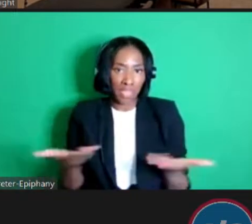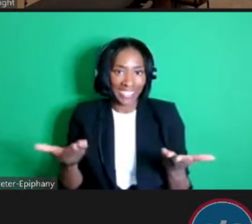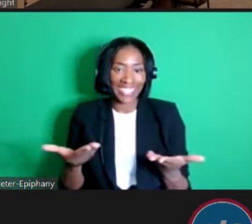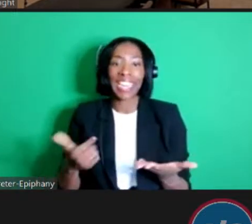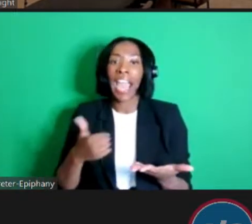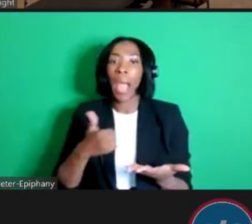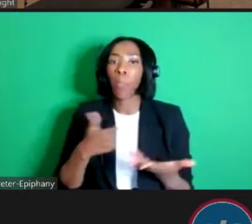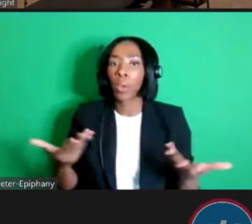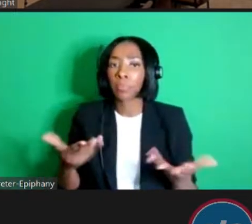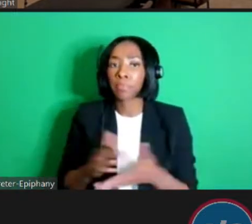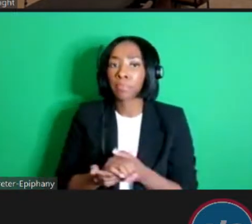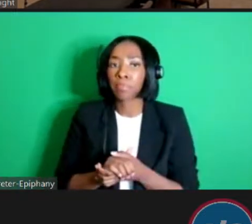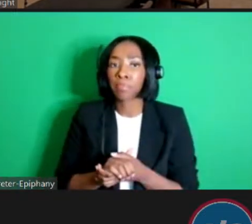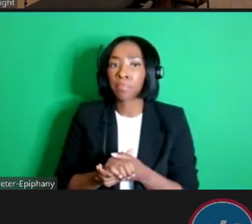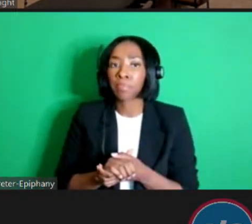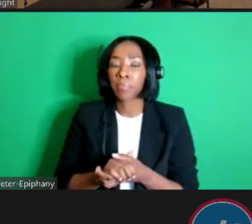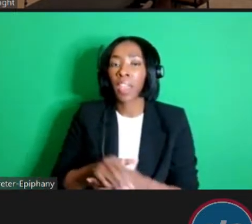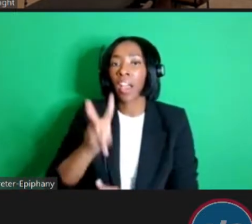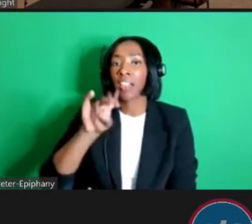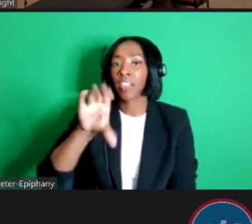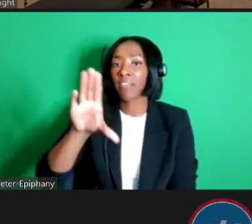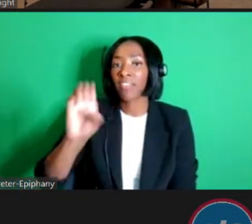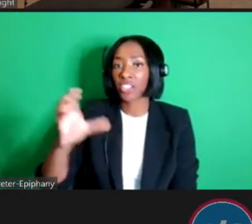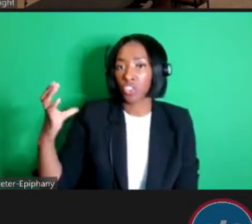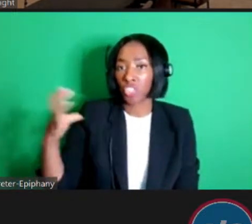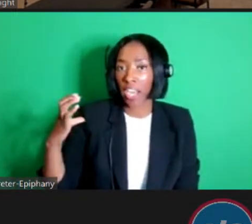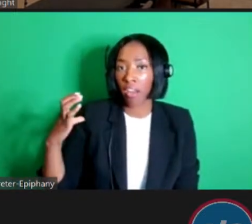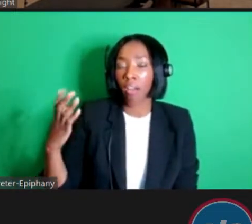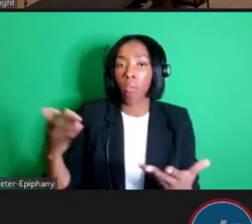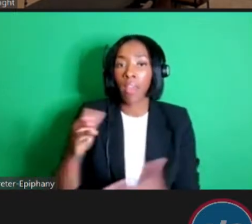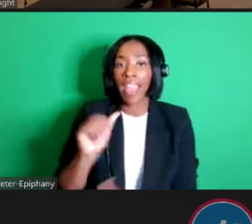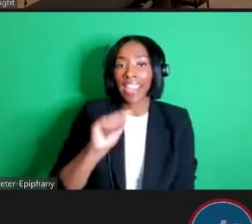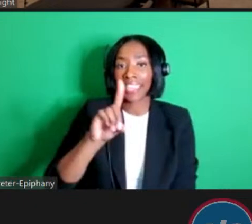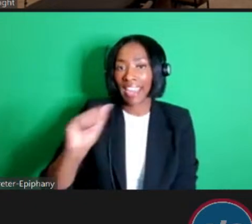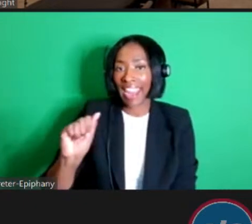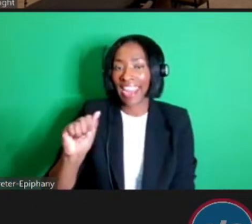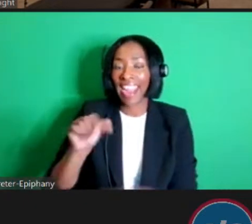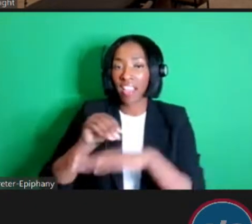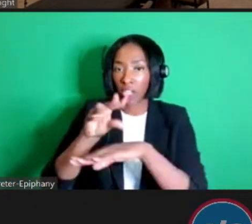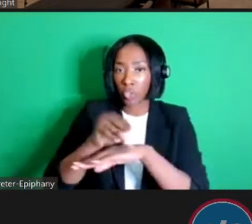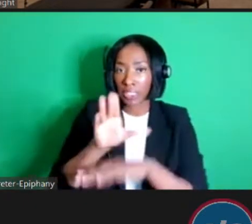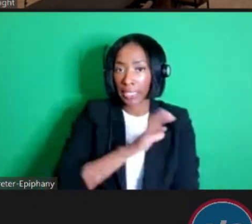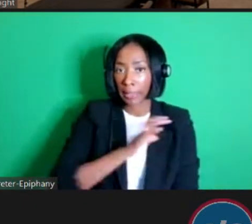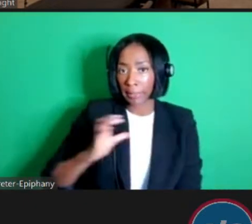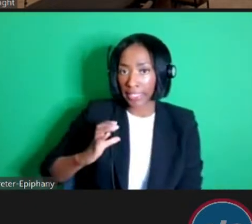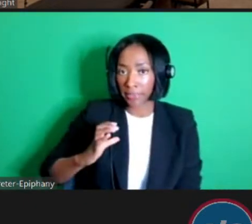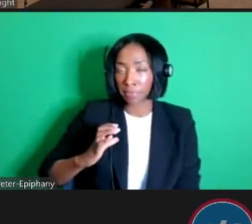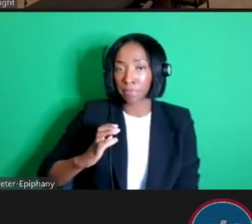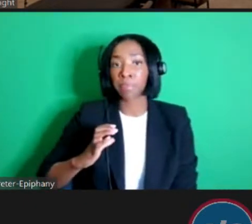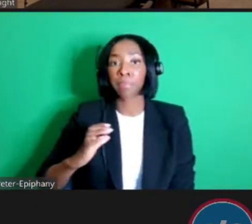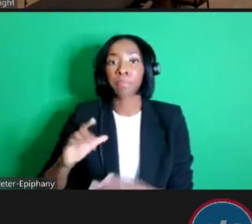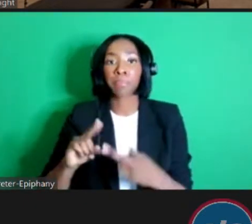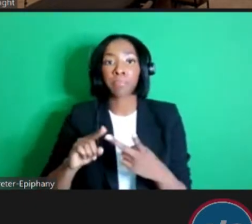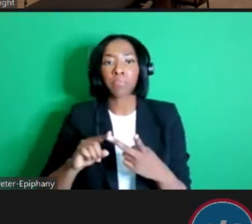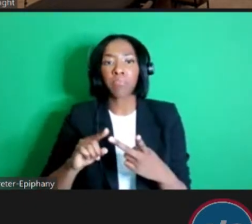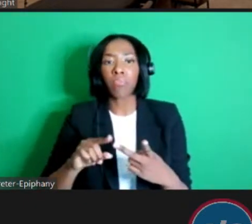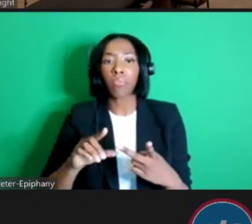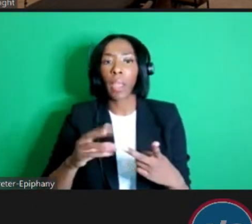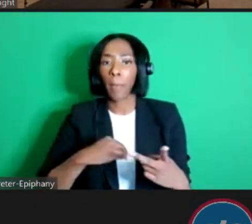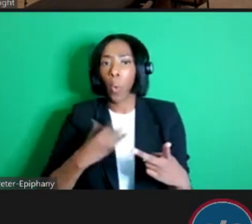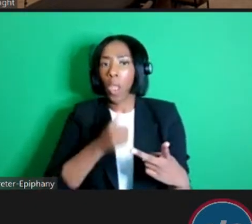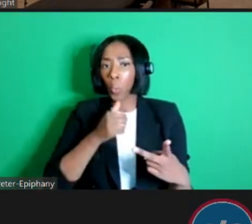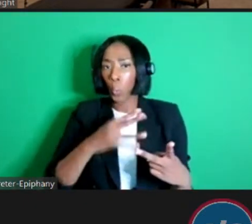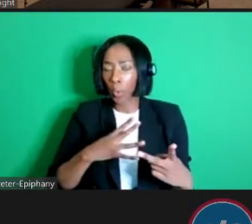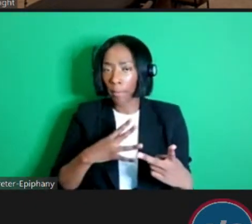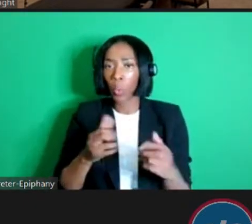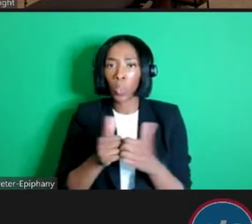am the vice chair of the ADA Advisory Committee. And I'm a 50-year-old woman, white woman